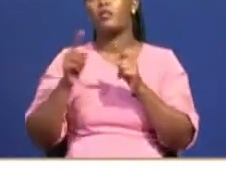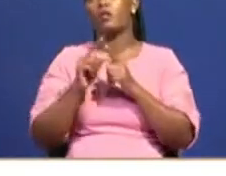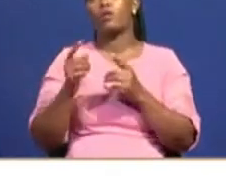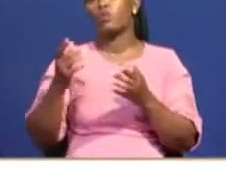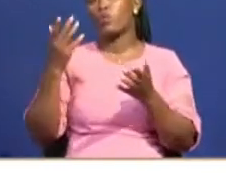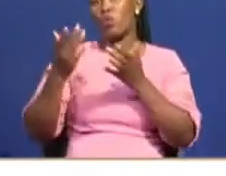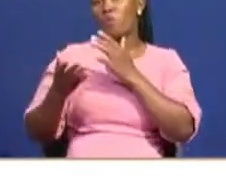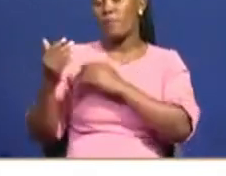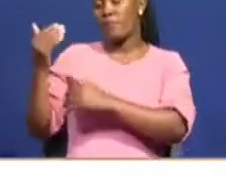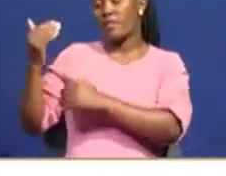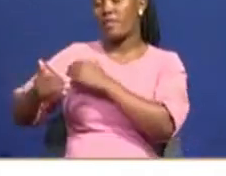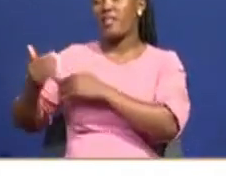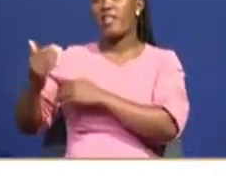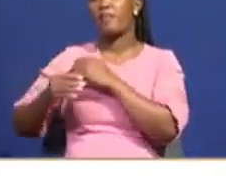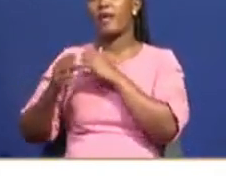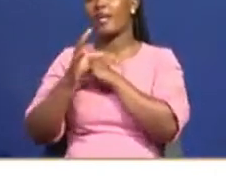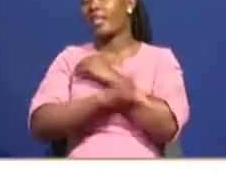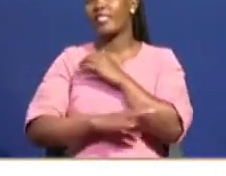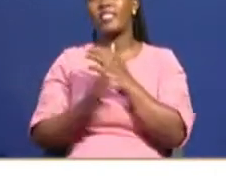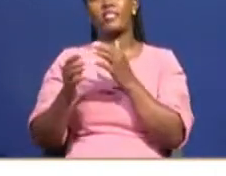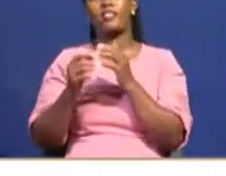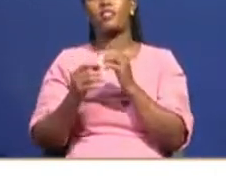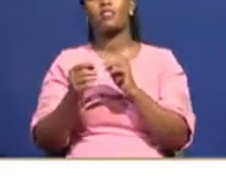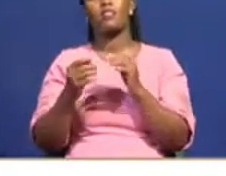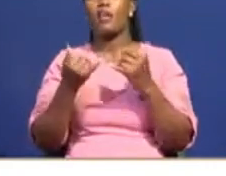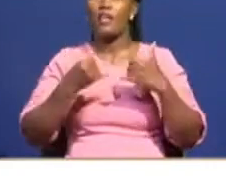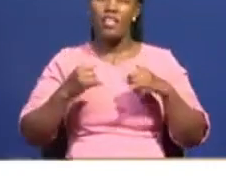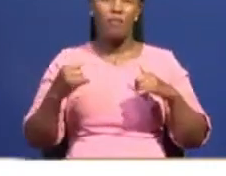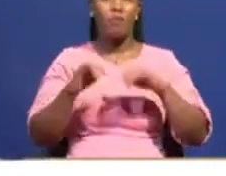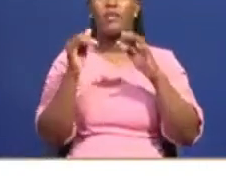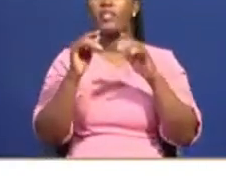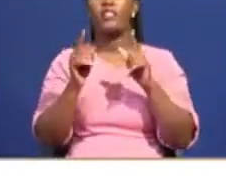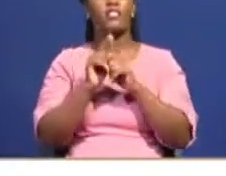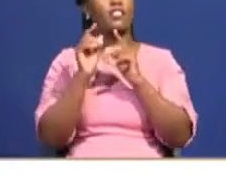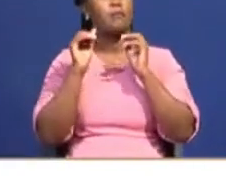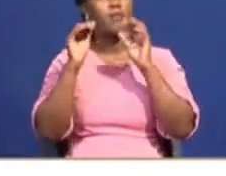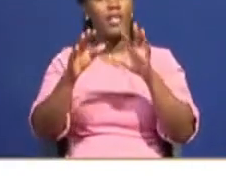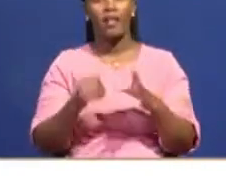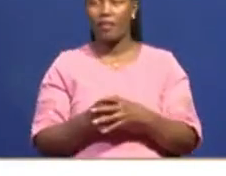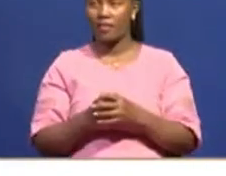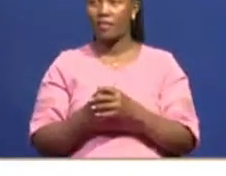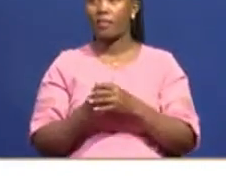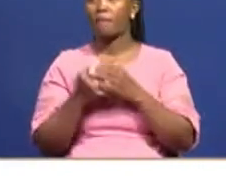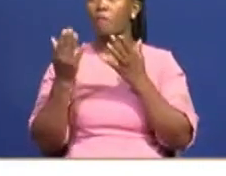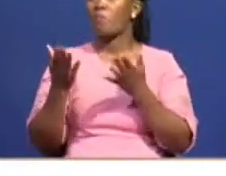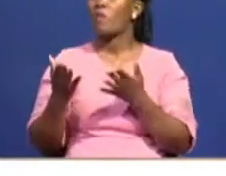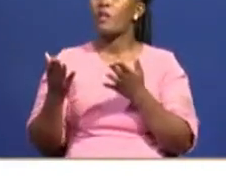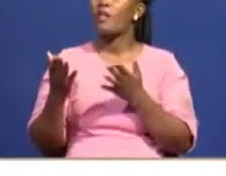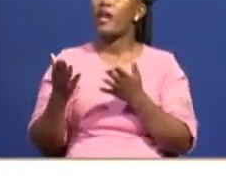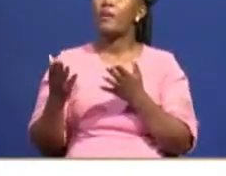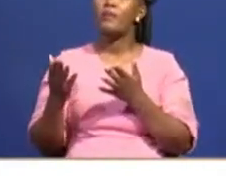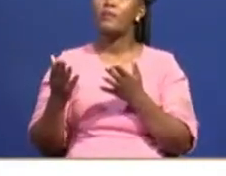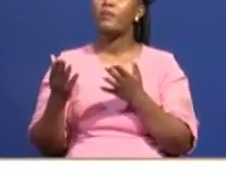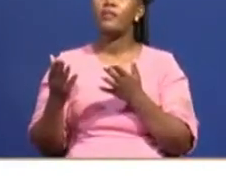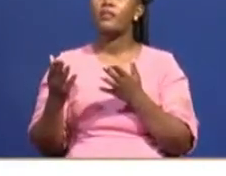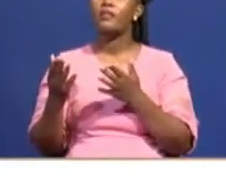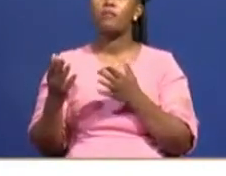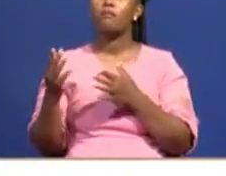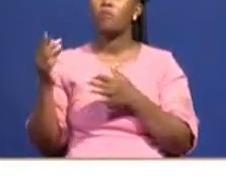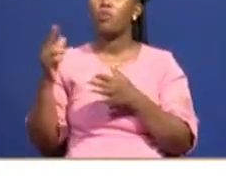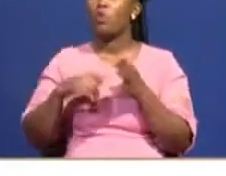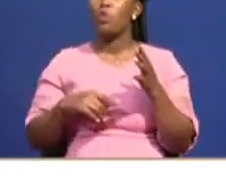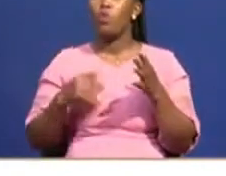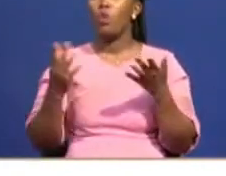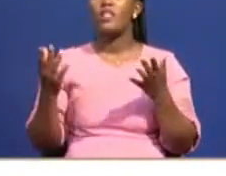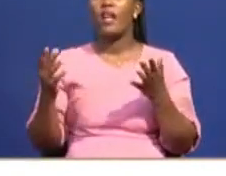not applying as much effort to probably boost, Kenya's efforts in the region. And the question is, what are the